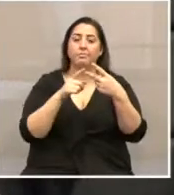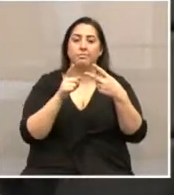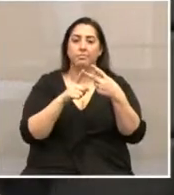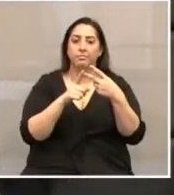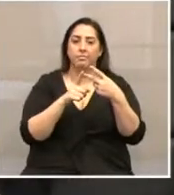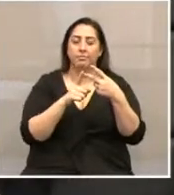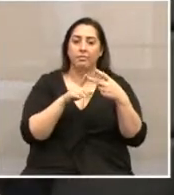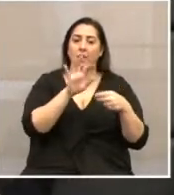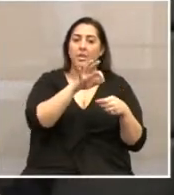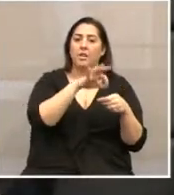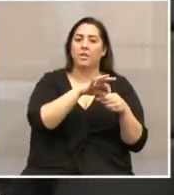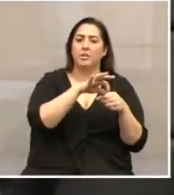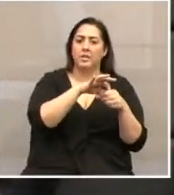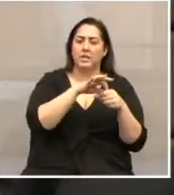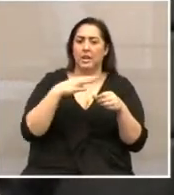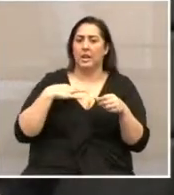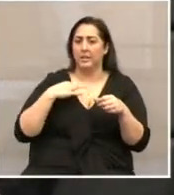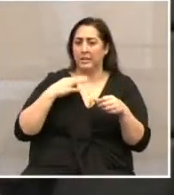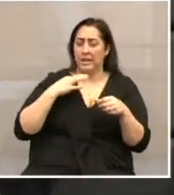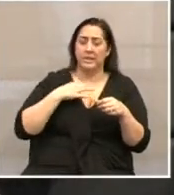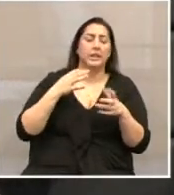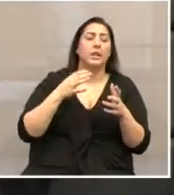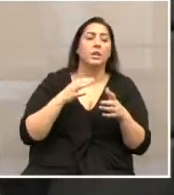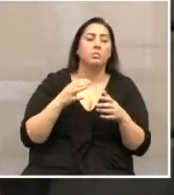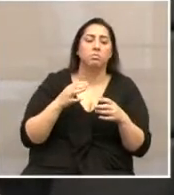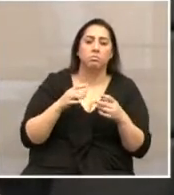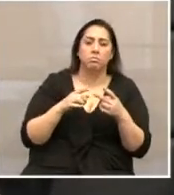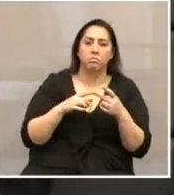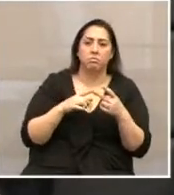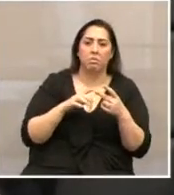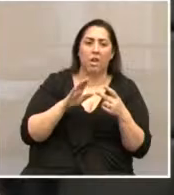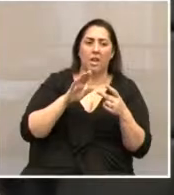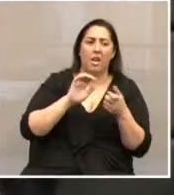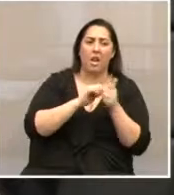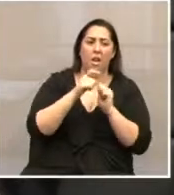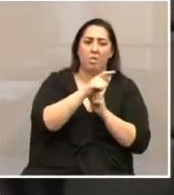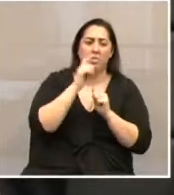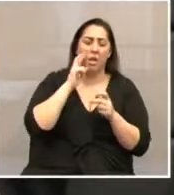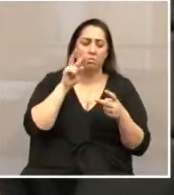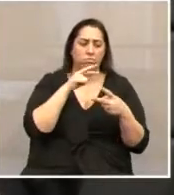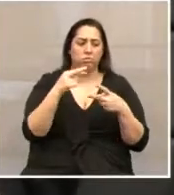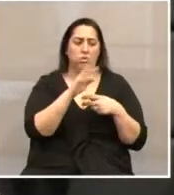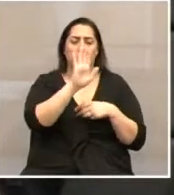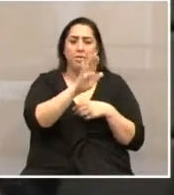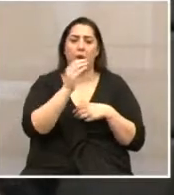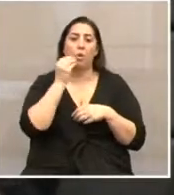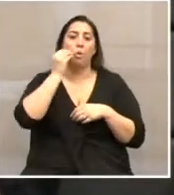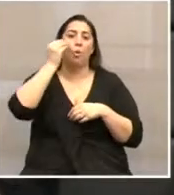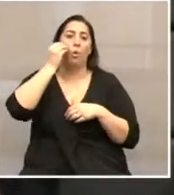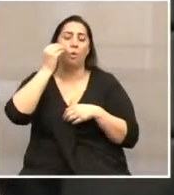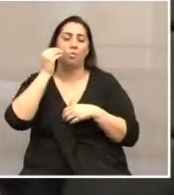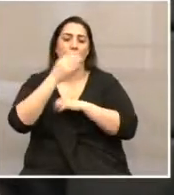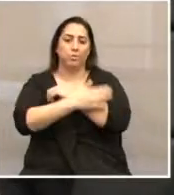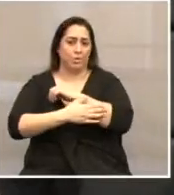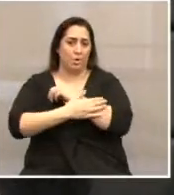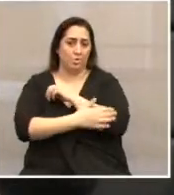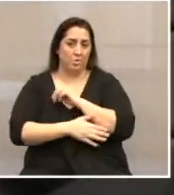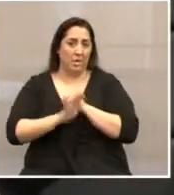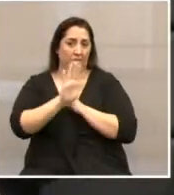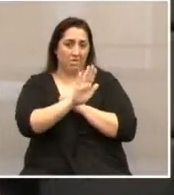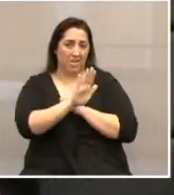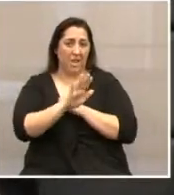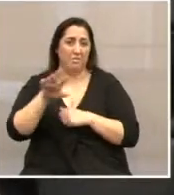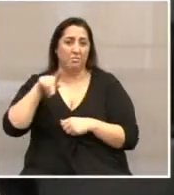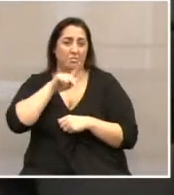of the candidate on the conditions that prevail in the home country. These appear to be two very significant determinant